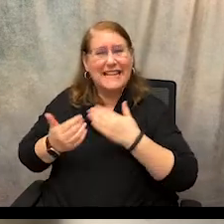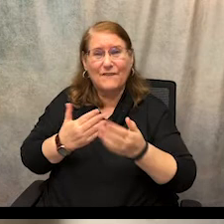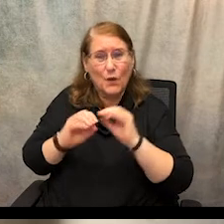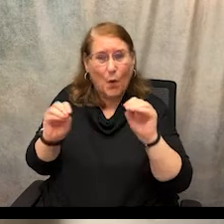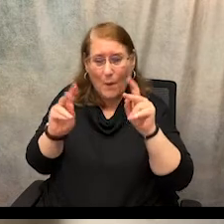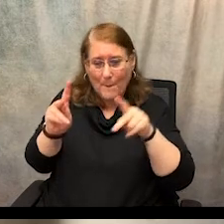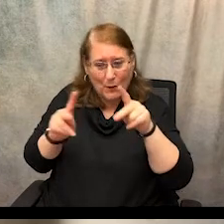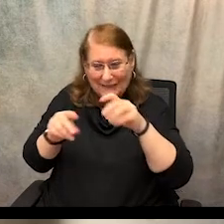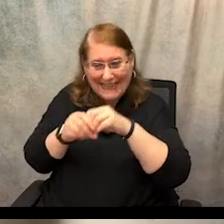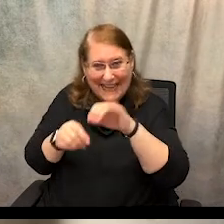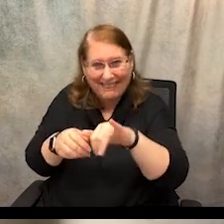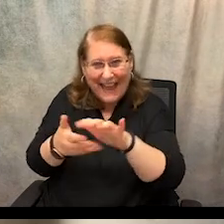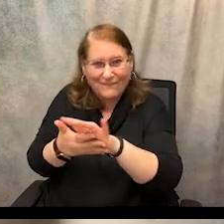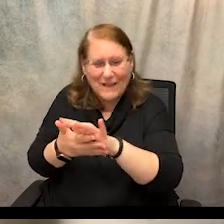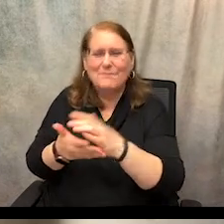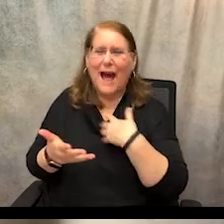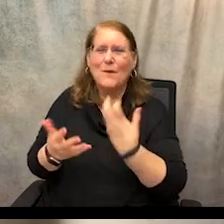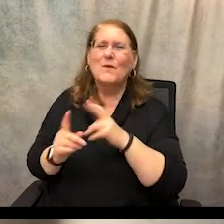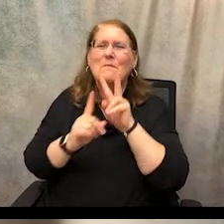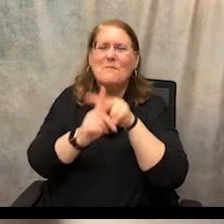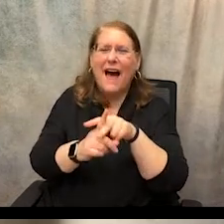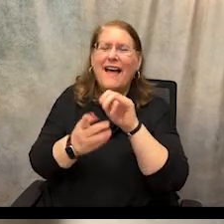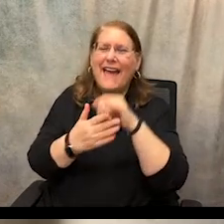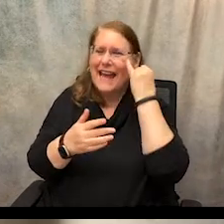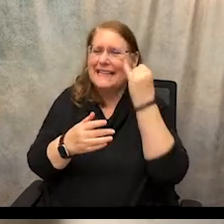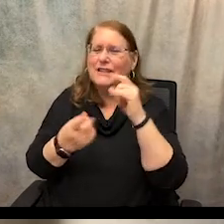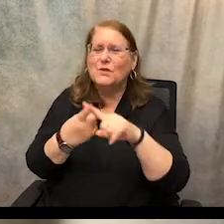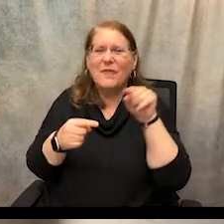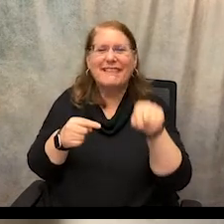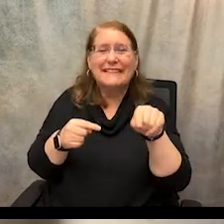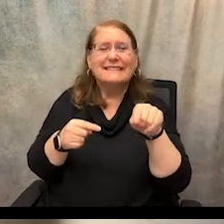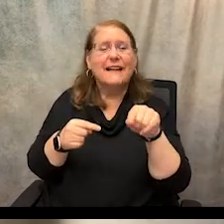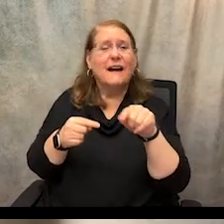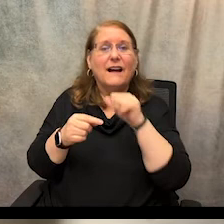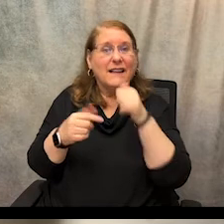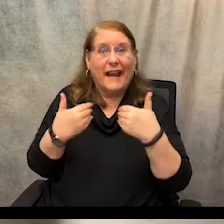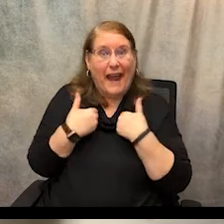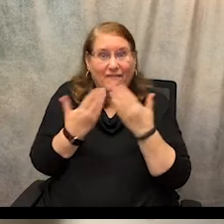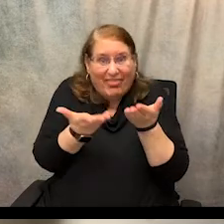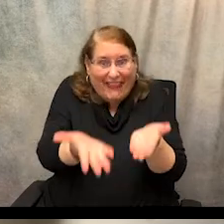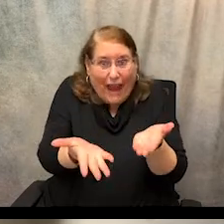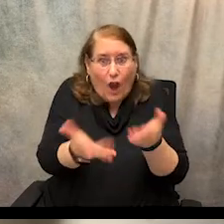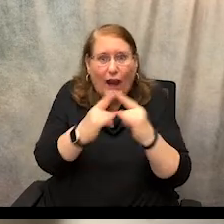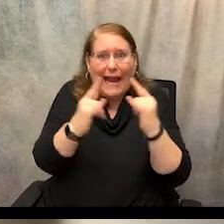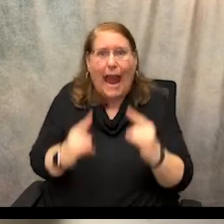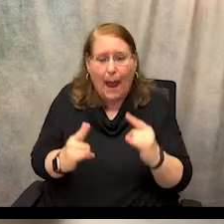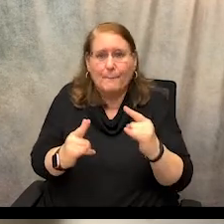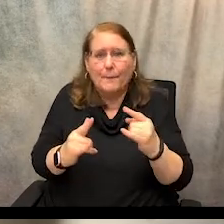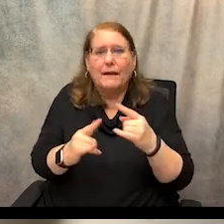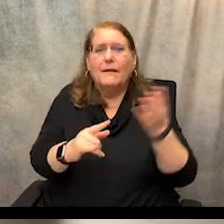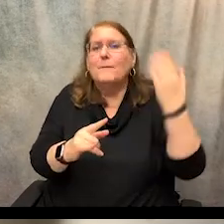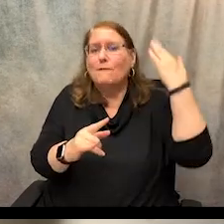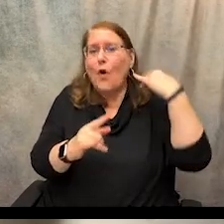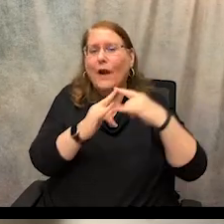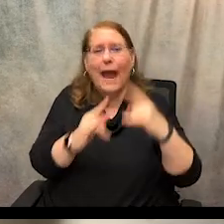to apply that idea to these non-existent camps. And in terms of historical research, that's